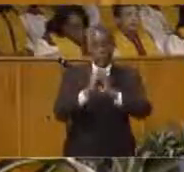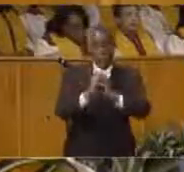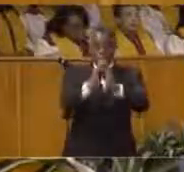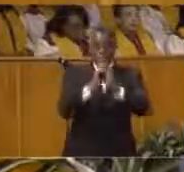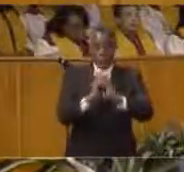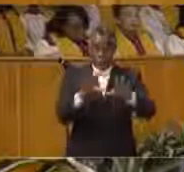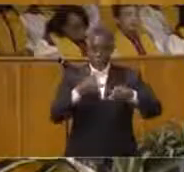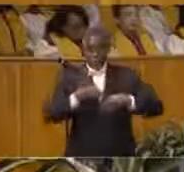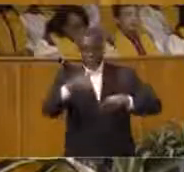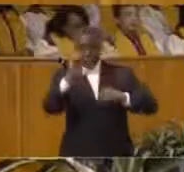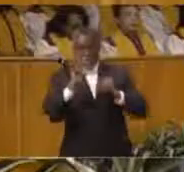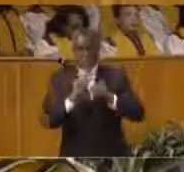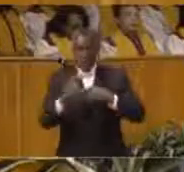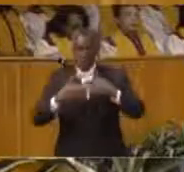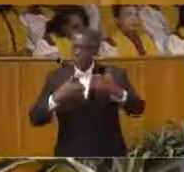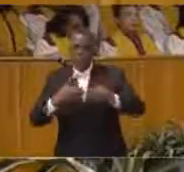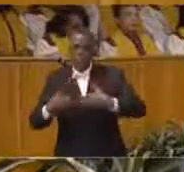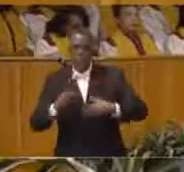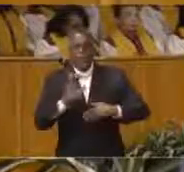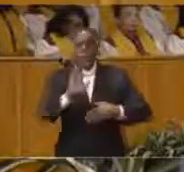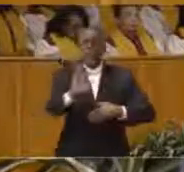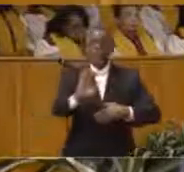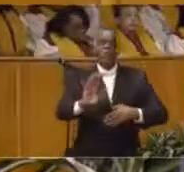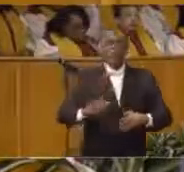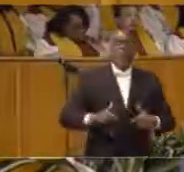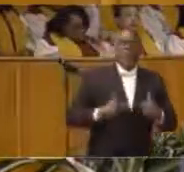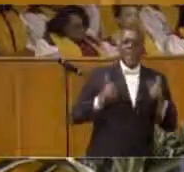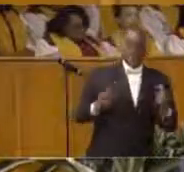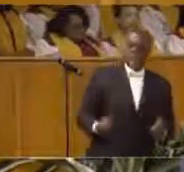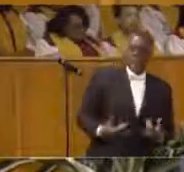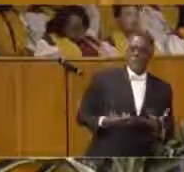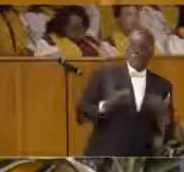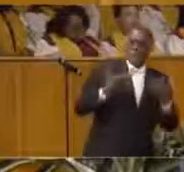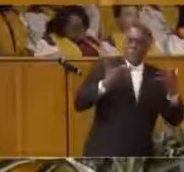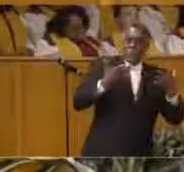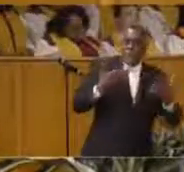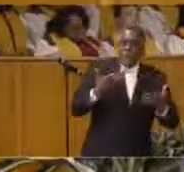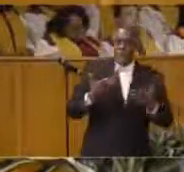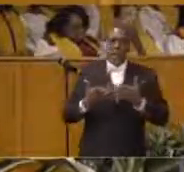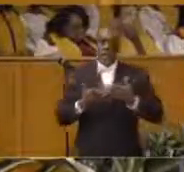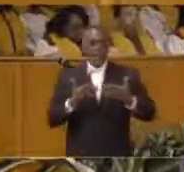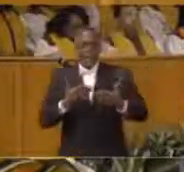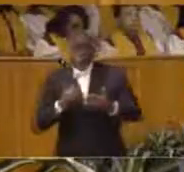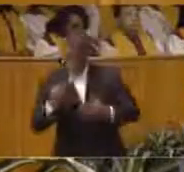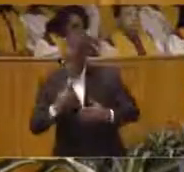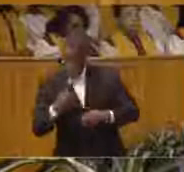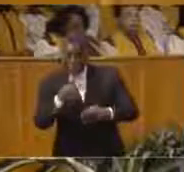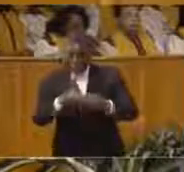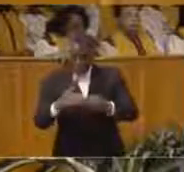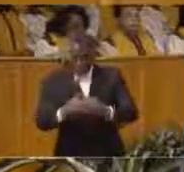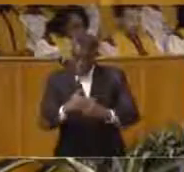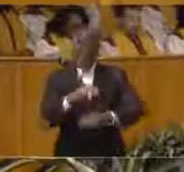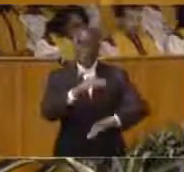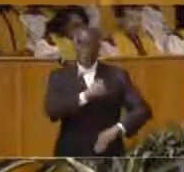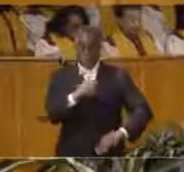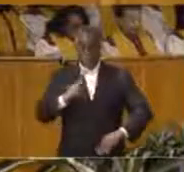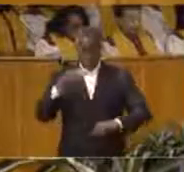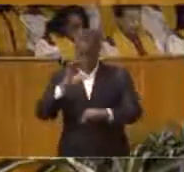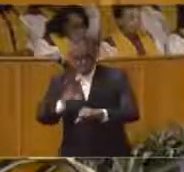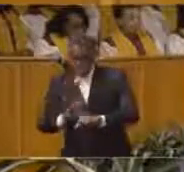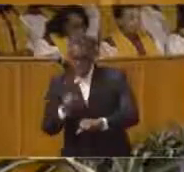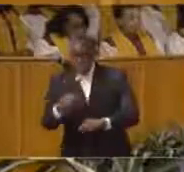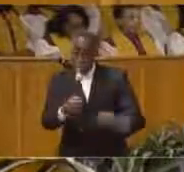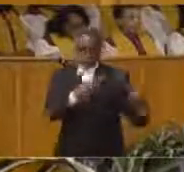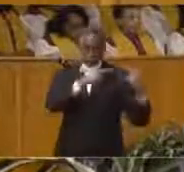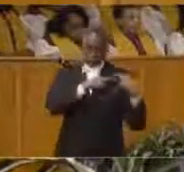to receive a word, wherever your life is being touched, wherever your name is on the membership roster, you have an obligation